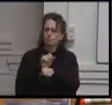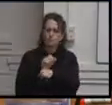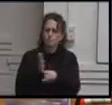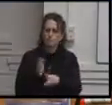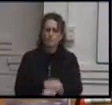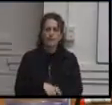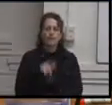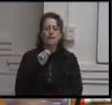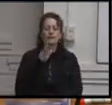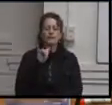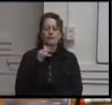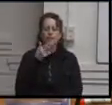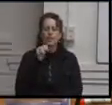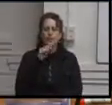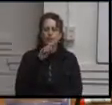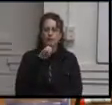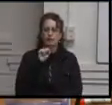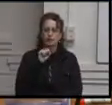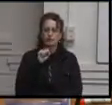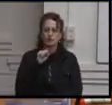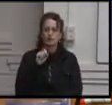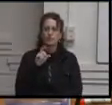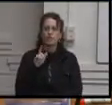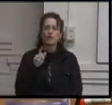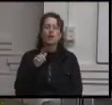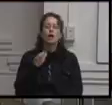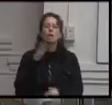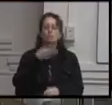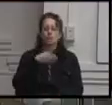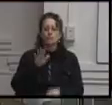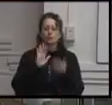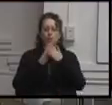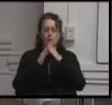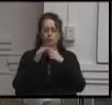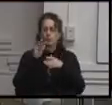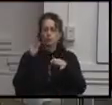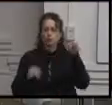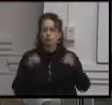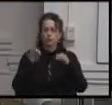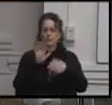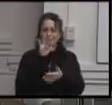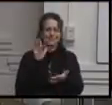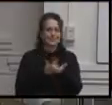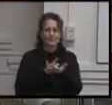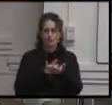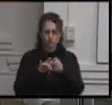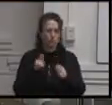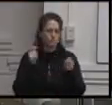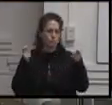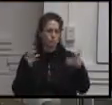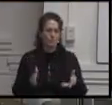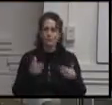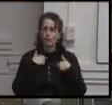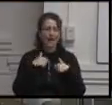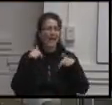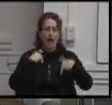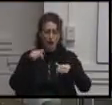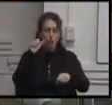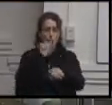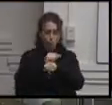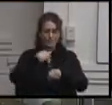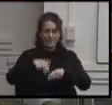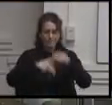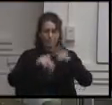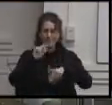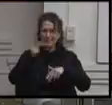Yeah, Larry Hames, the director of the Brattleboro Community Justice Center, probably the least known office in this building. Third floor. We're on the